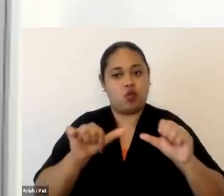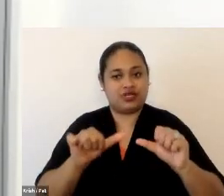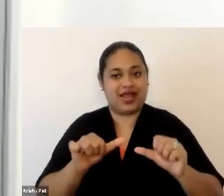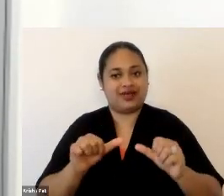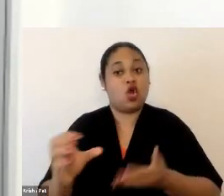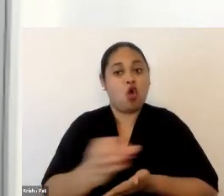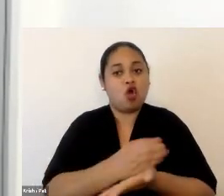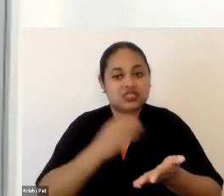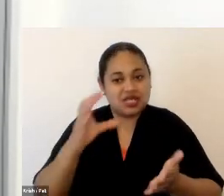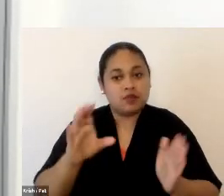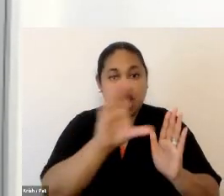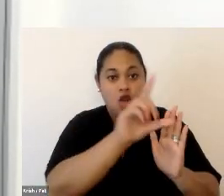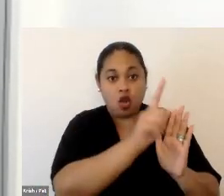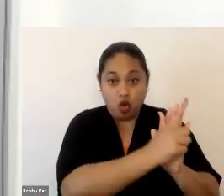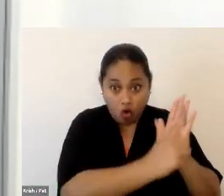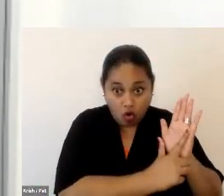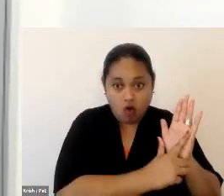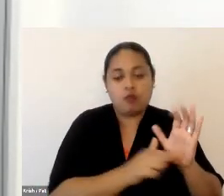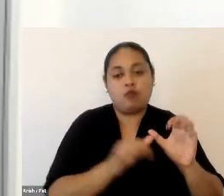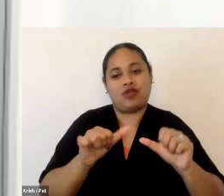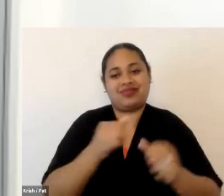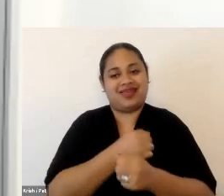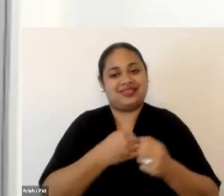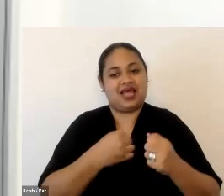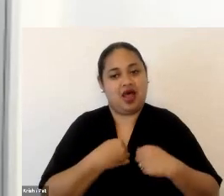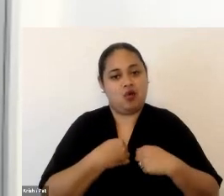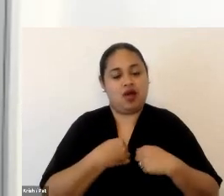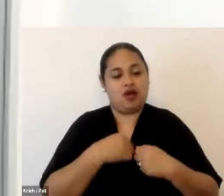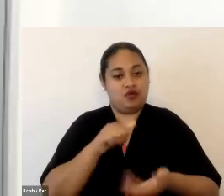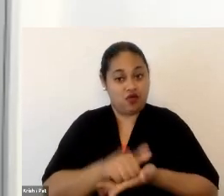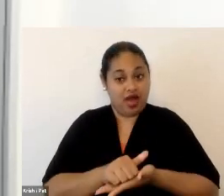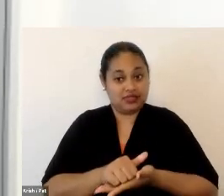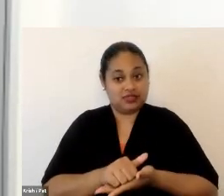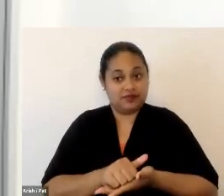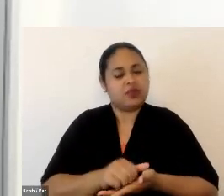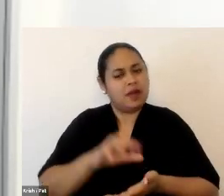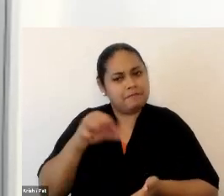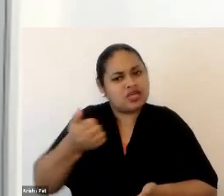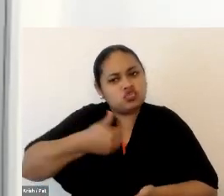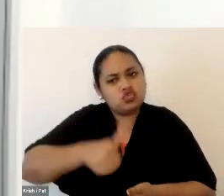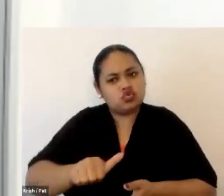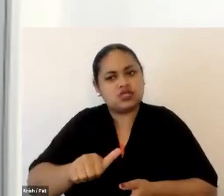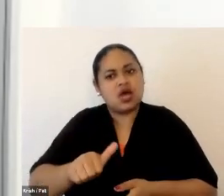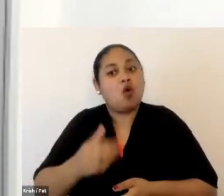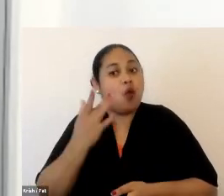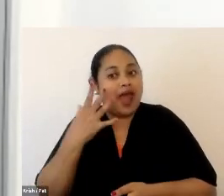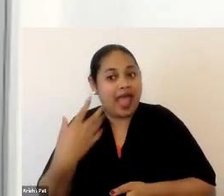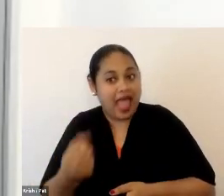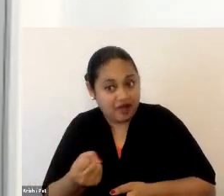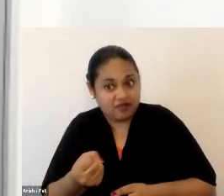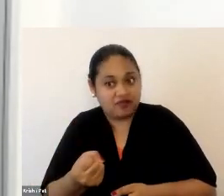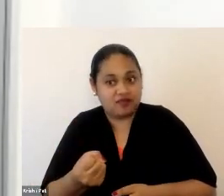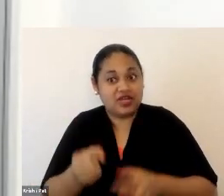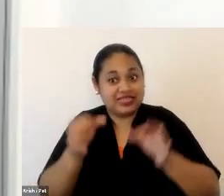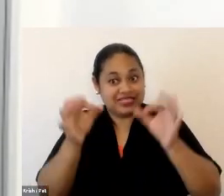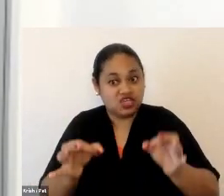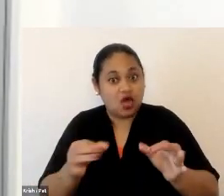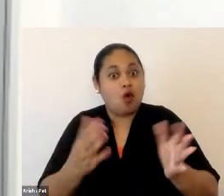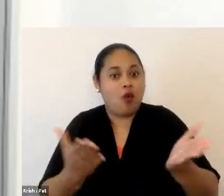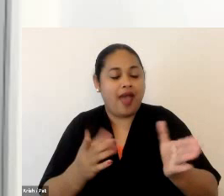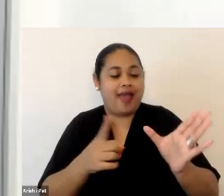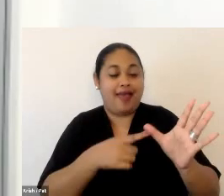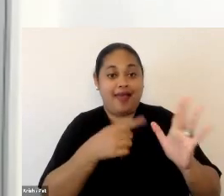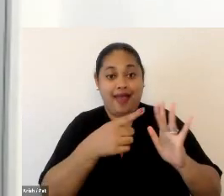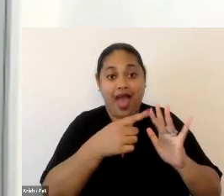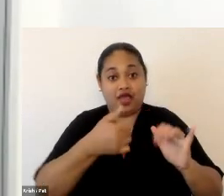to be able to apply these laws better when it comes to decisions where AI has been used.